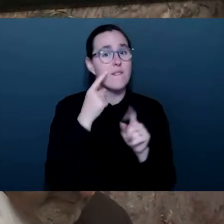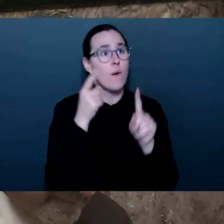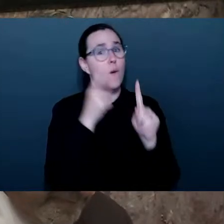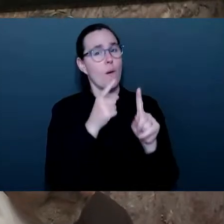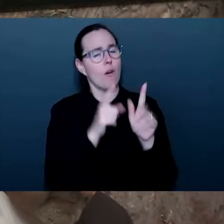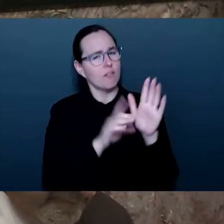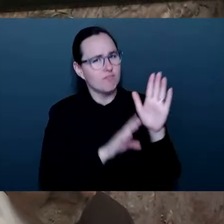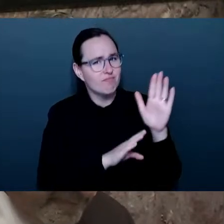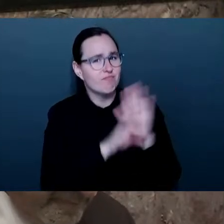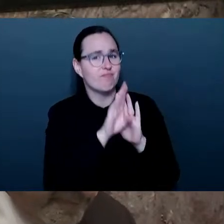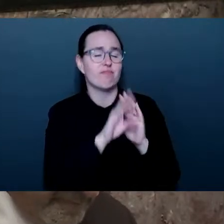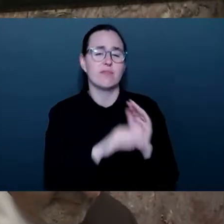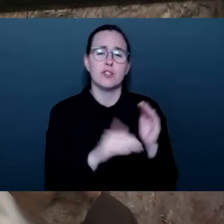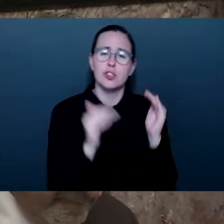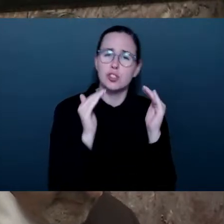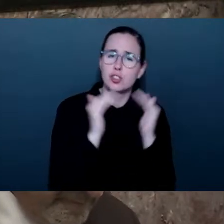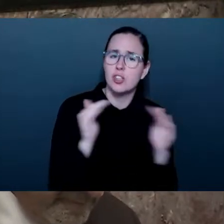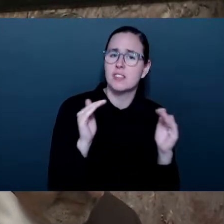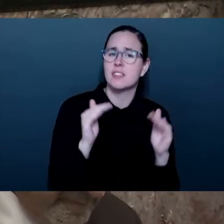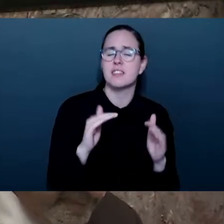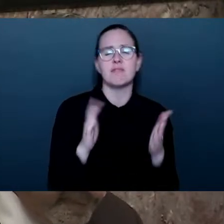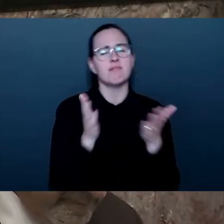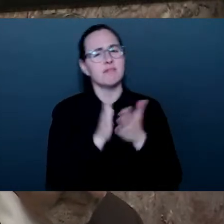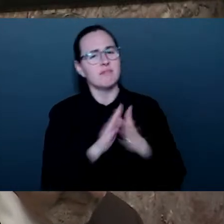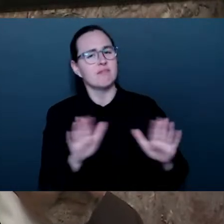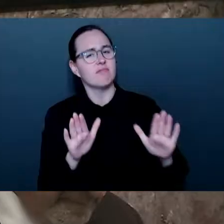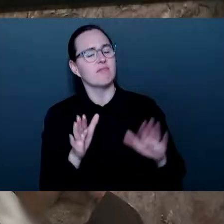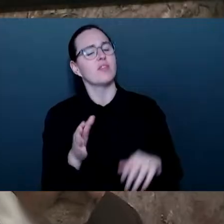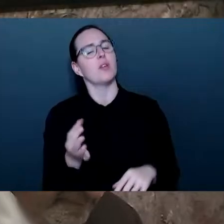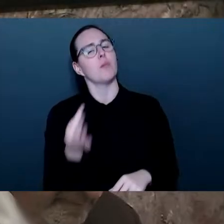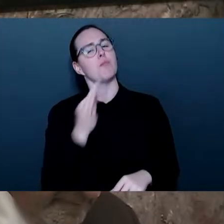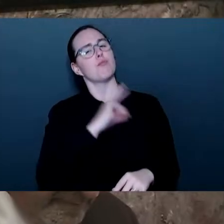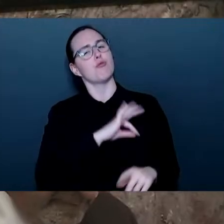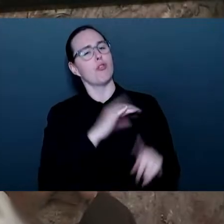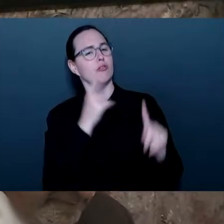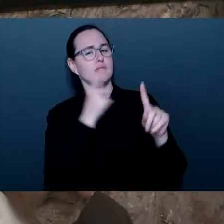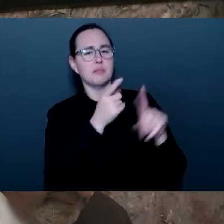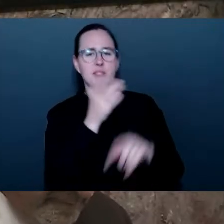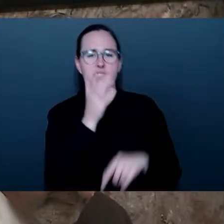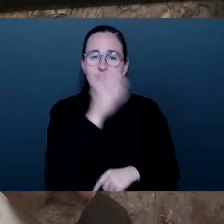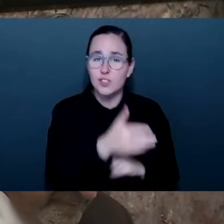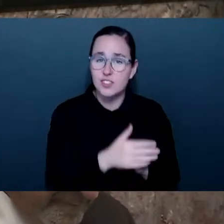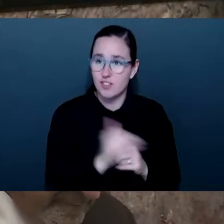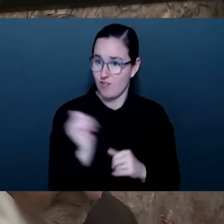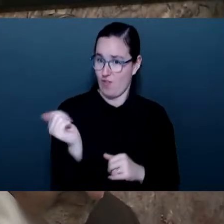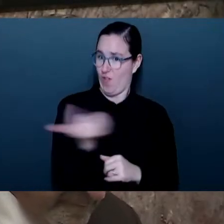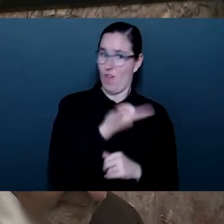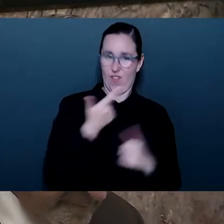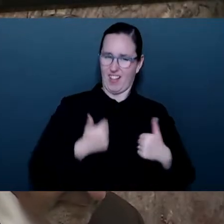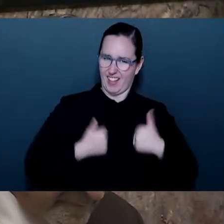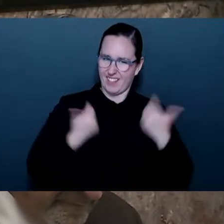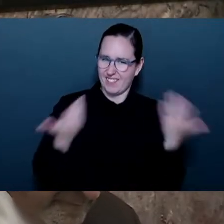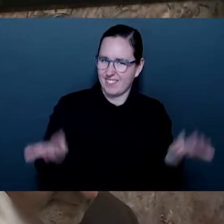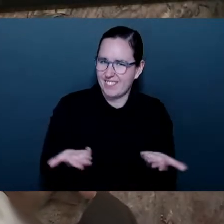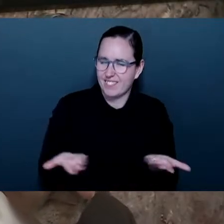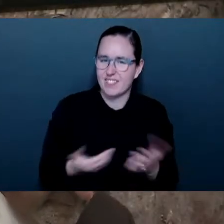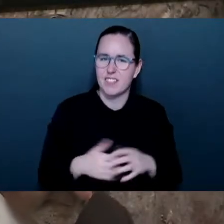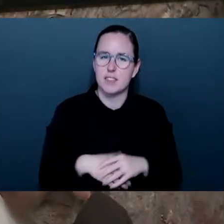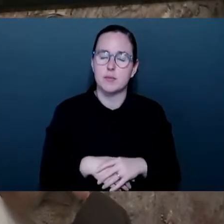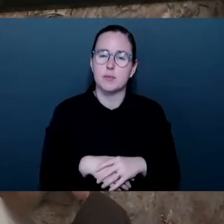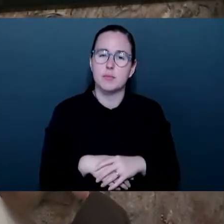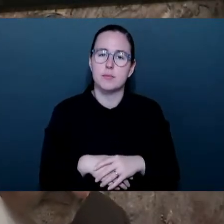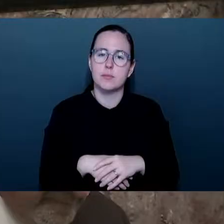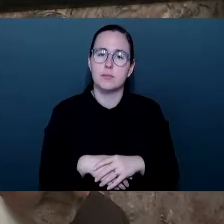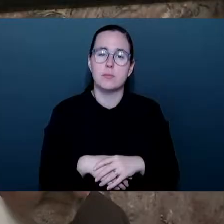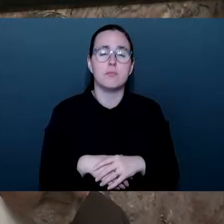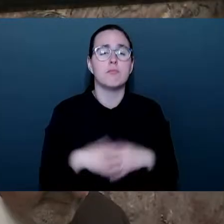this province home. Lastly, Lord, the strongest hurricane in 170 years, Melissa, is on